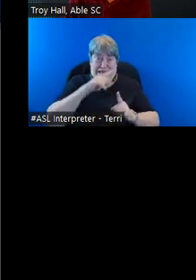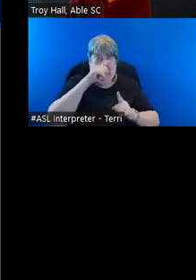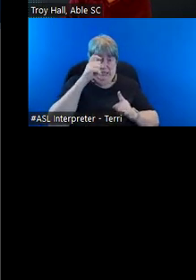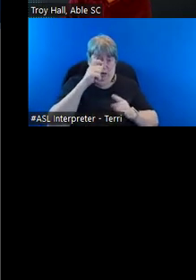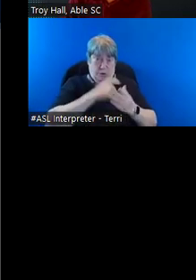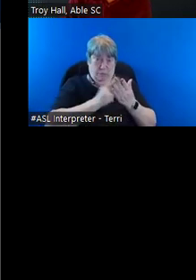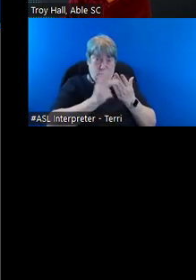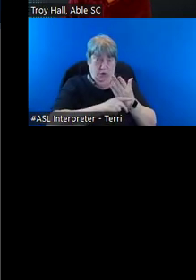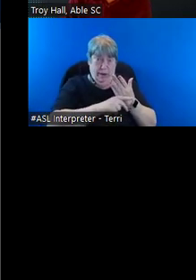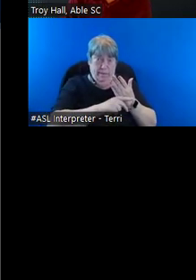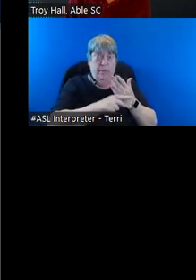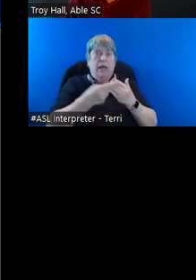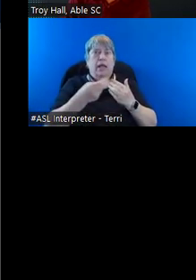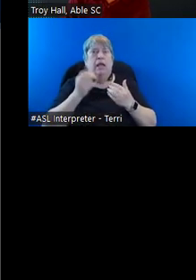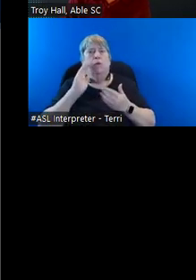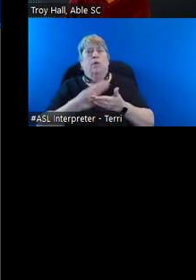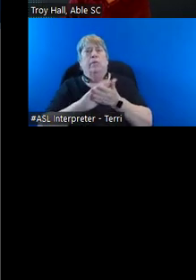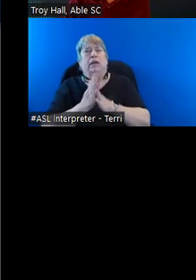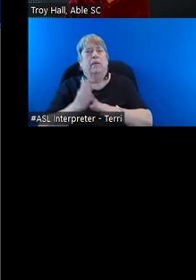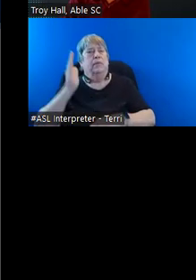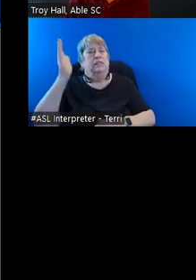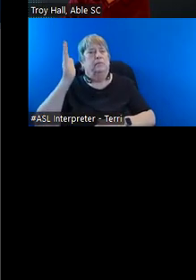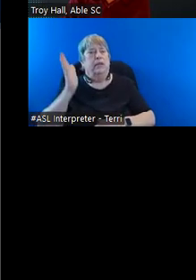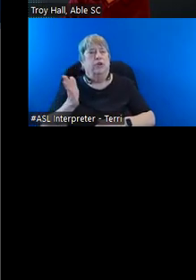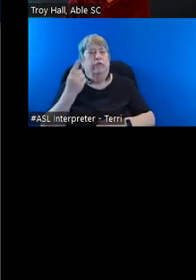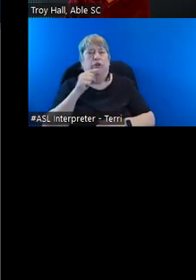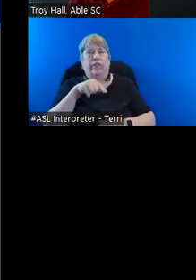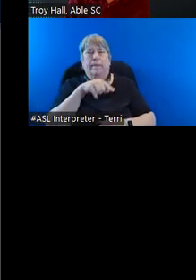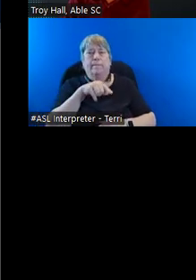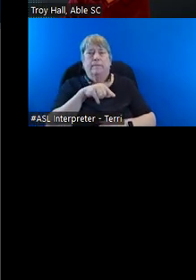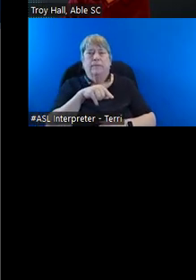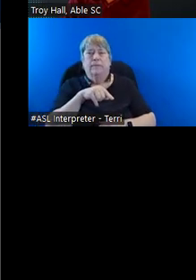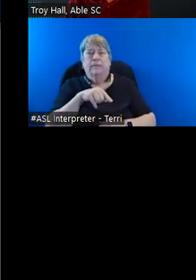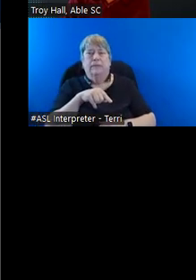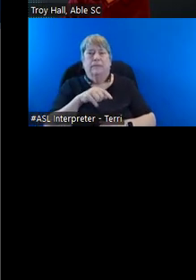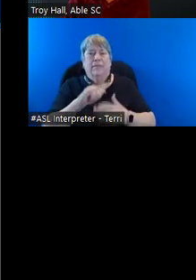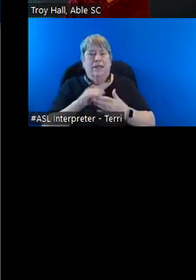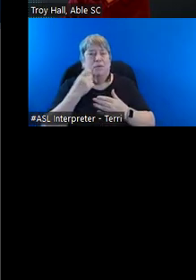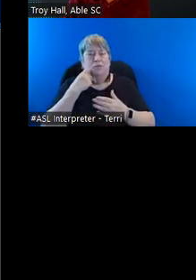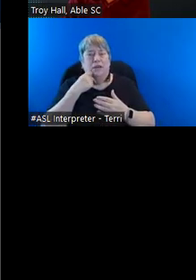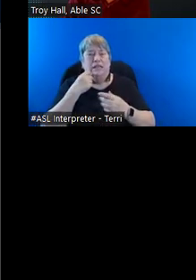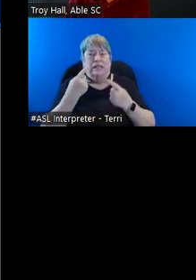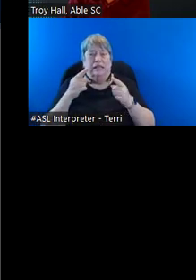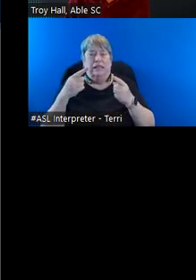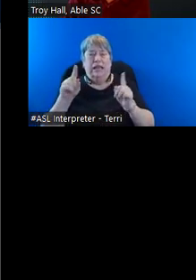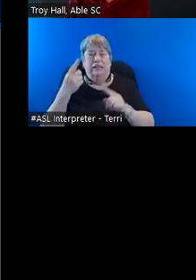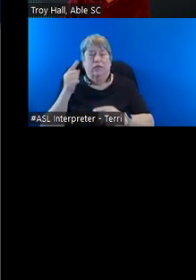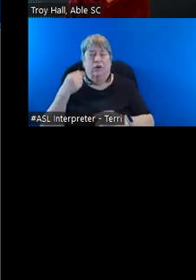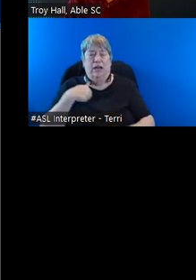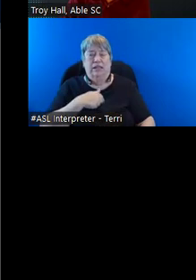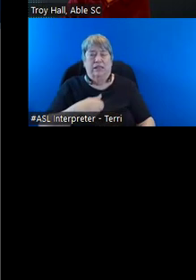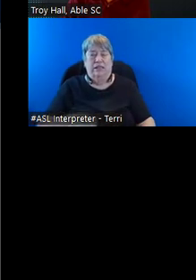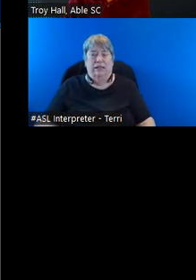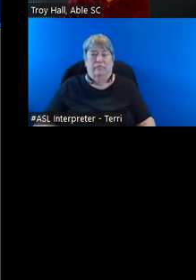he originally went to and share his story. So that's a recent success of ours.